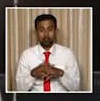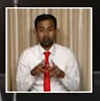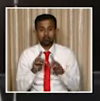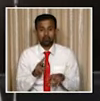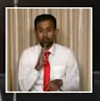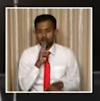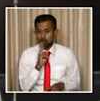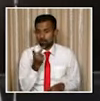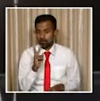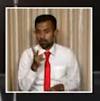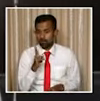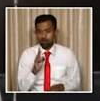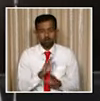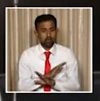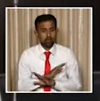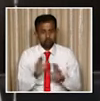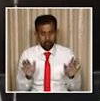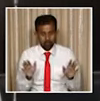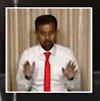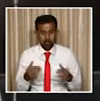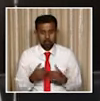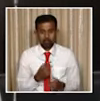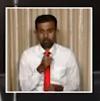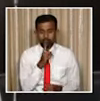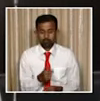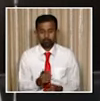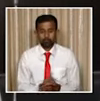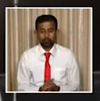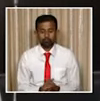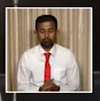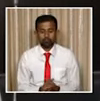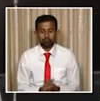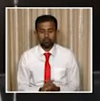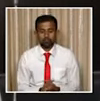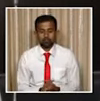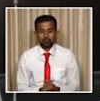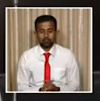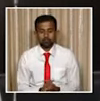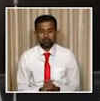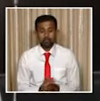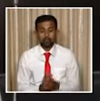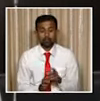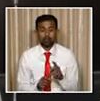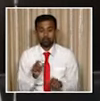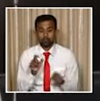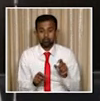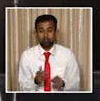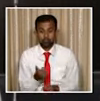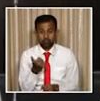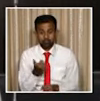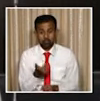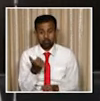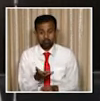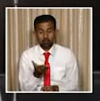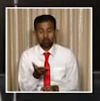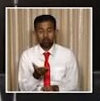honest and genuine, especially when it comes to dealing with human values, human rights, for people to live in